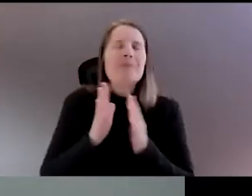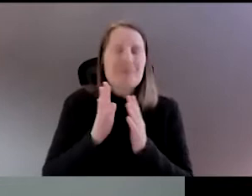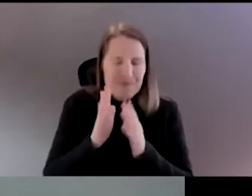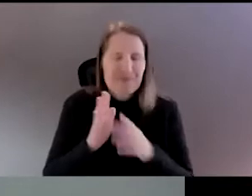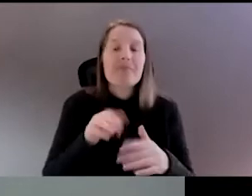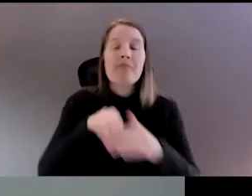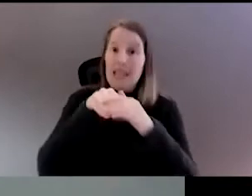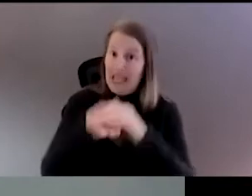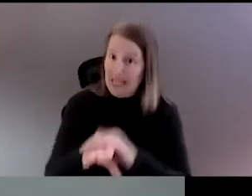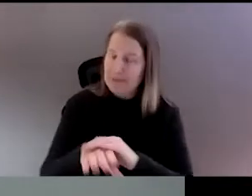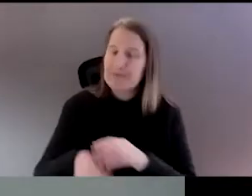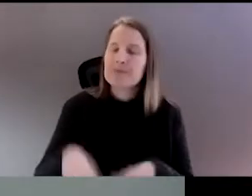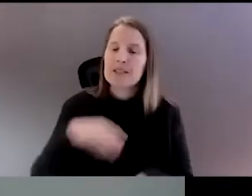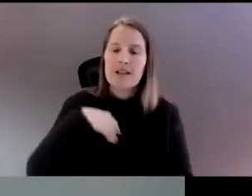had a